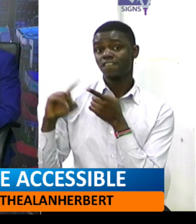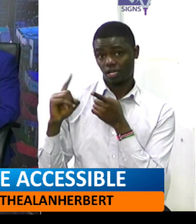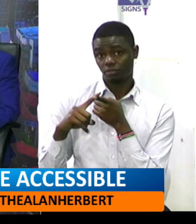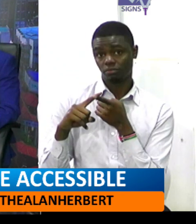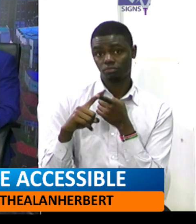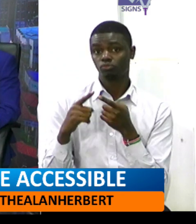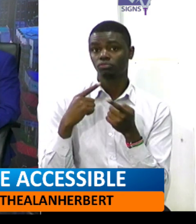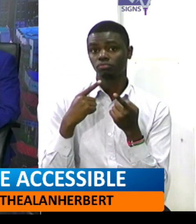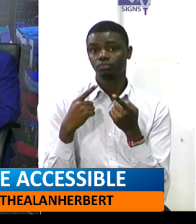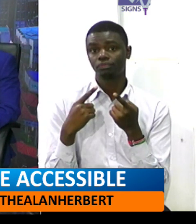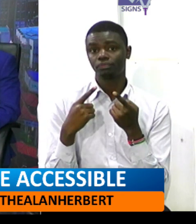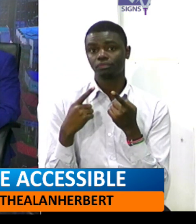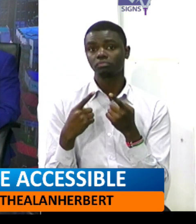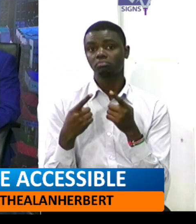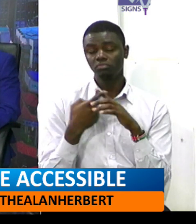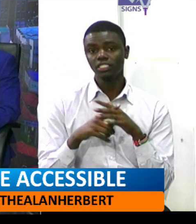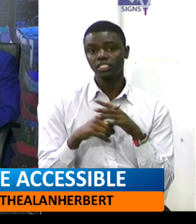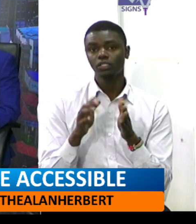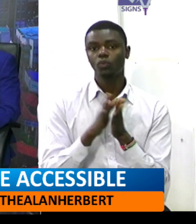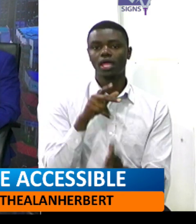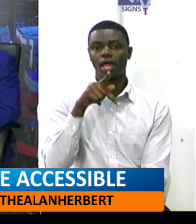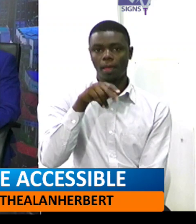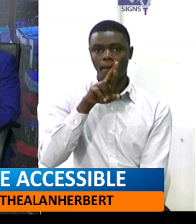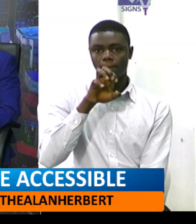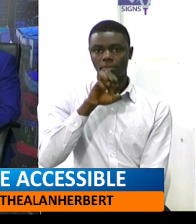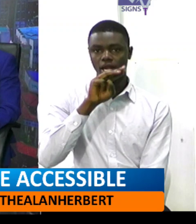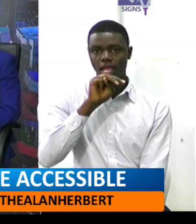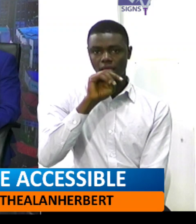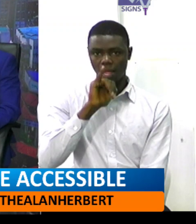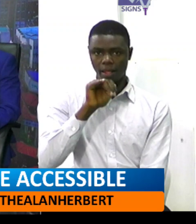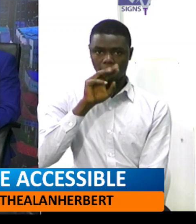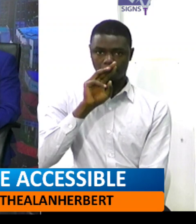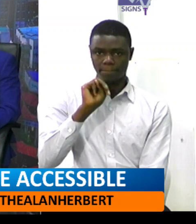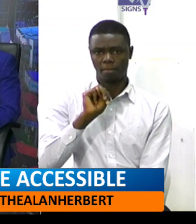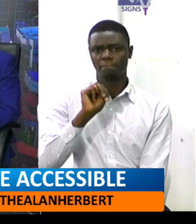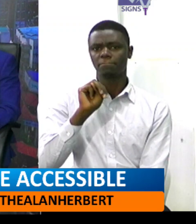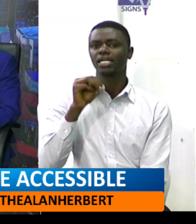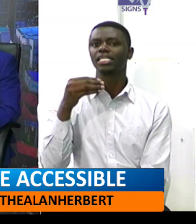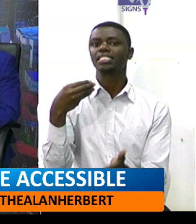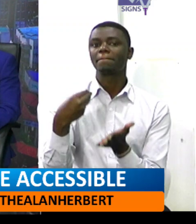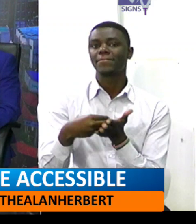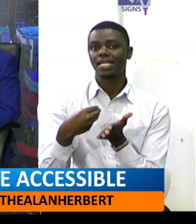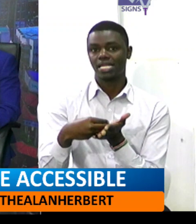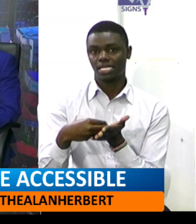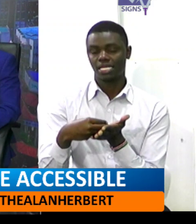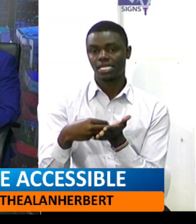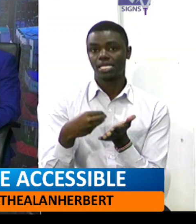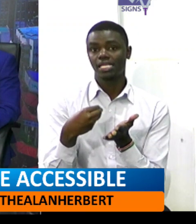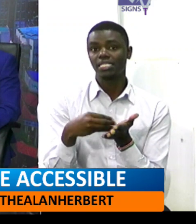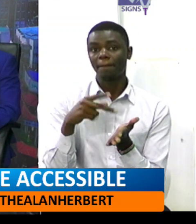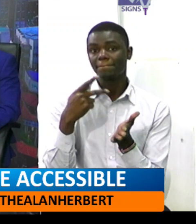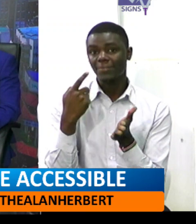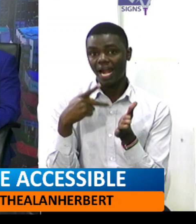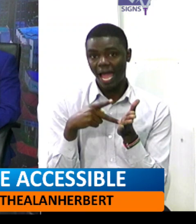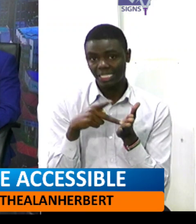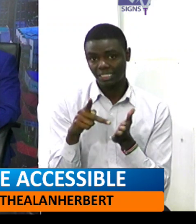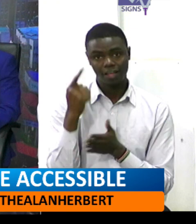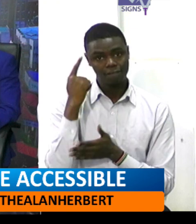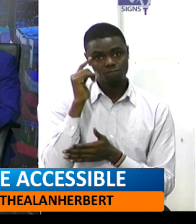with premium. Yeah. Premium is the price of your insurance.